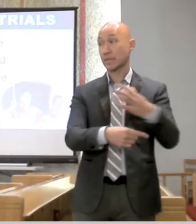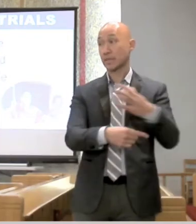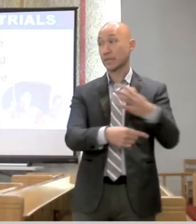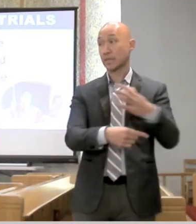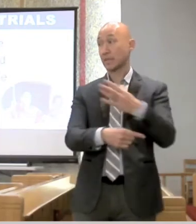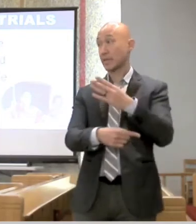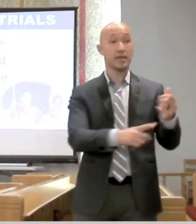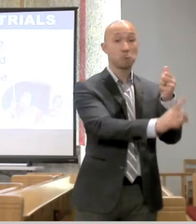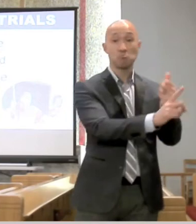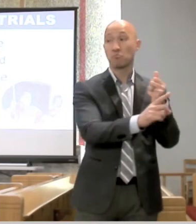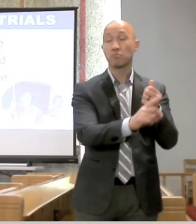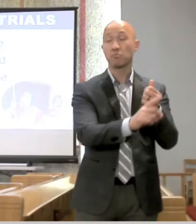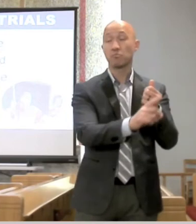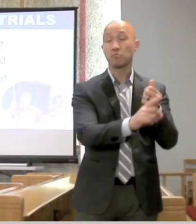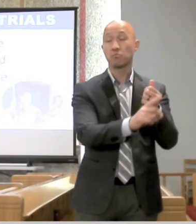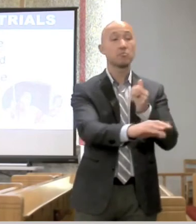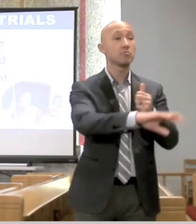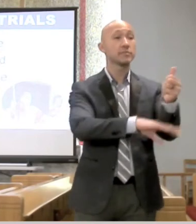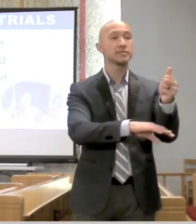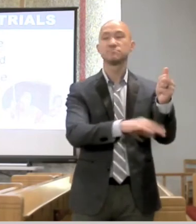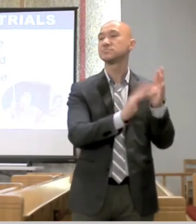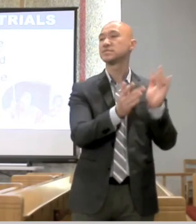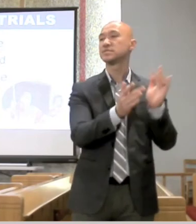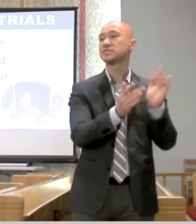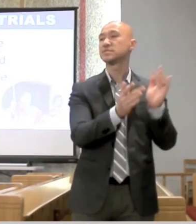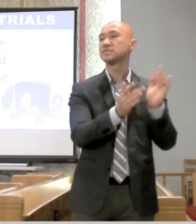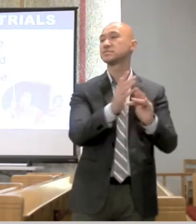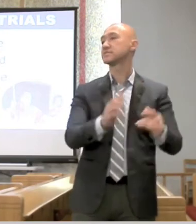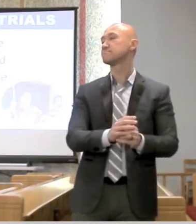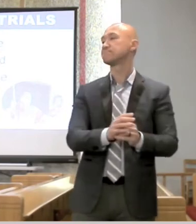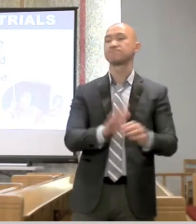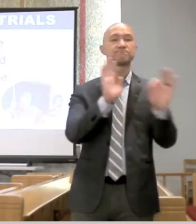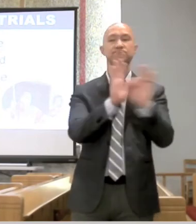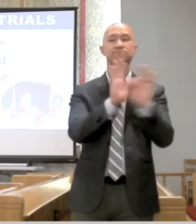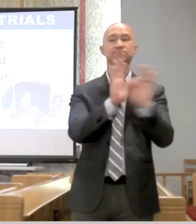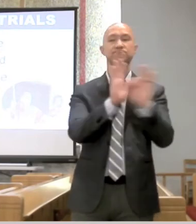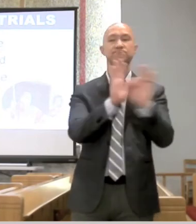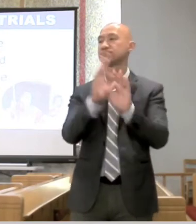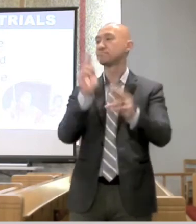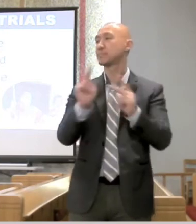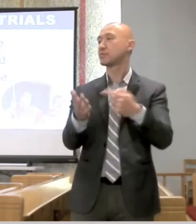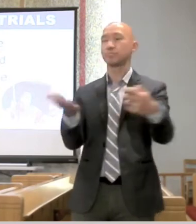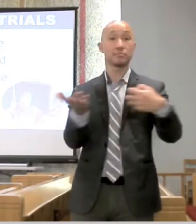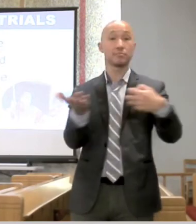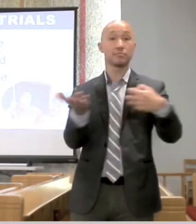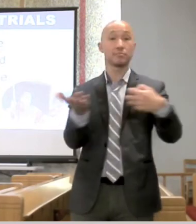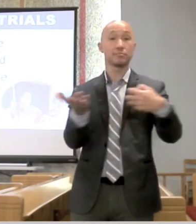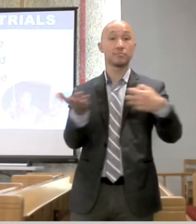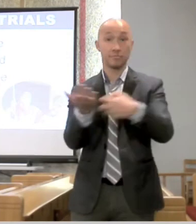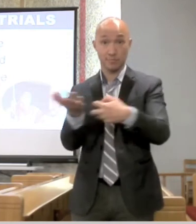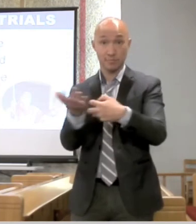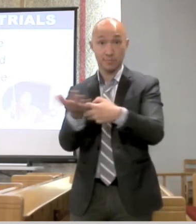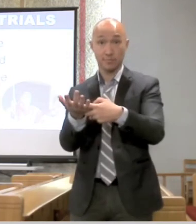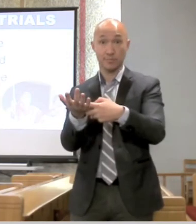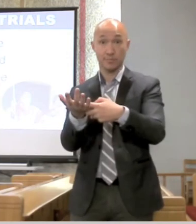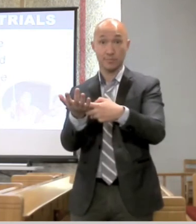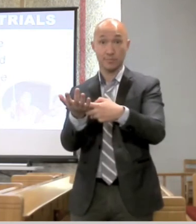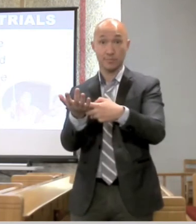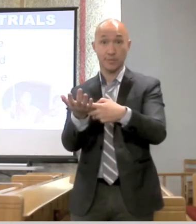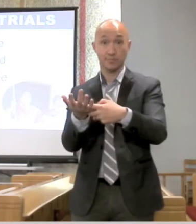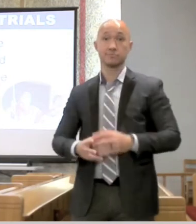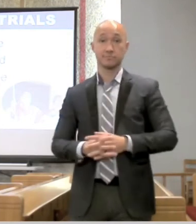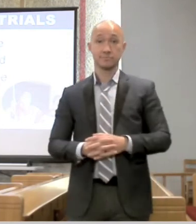people to pay taxes to the emperor. That was another claim they bring up before Pilate. And thirdly, which was true, probably the only true